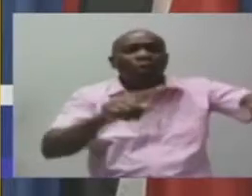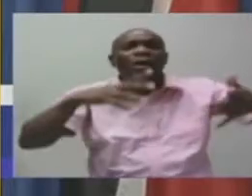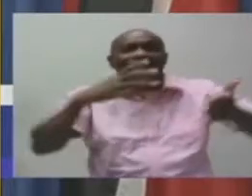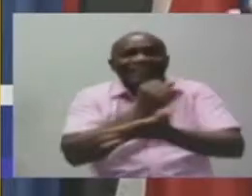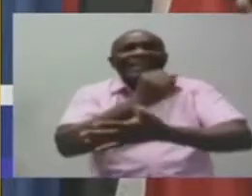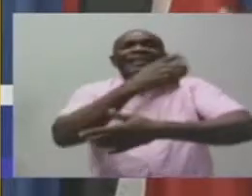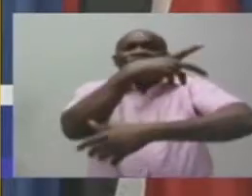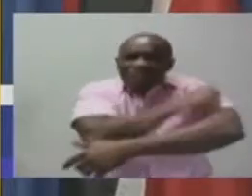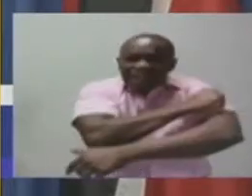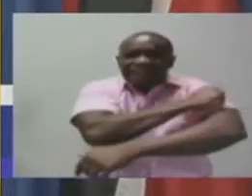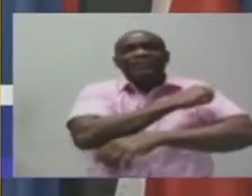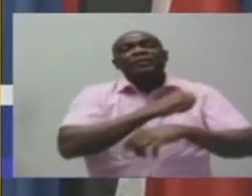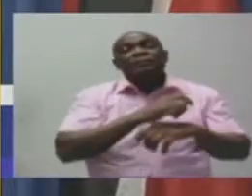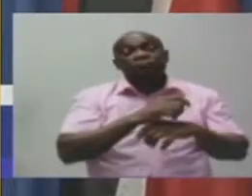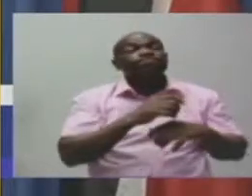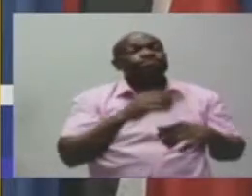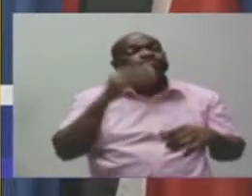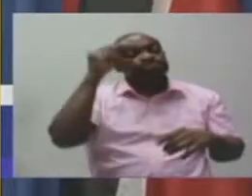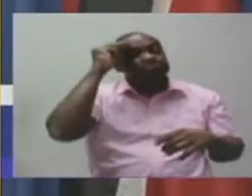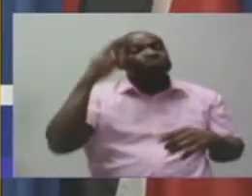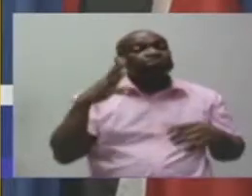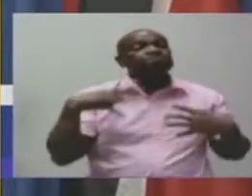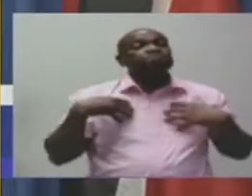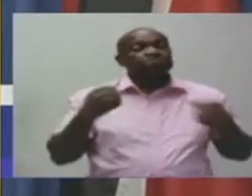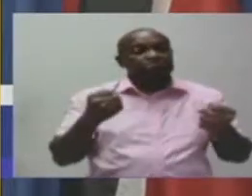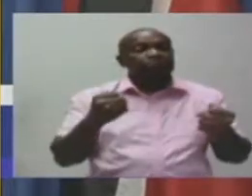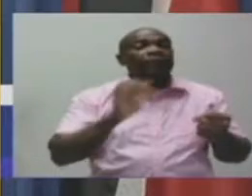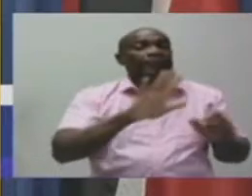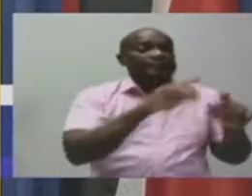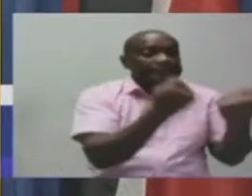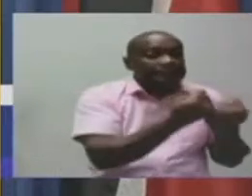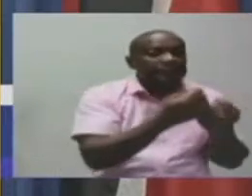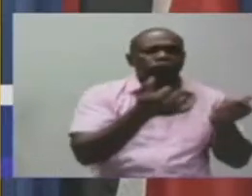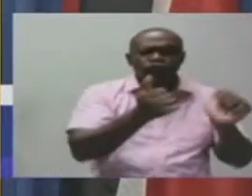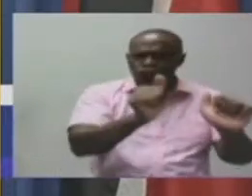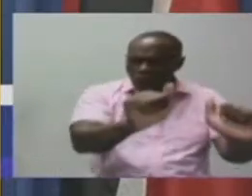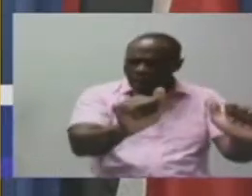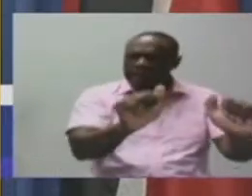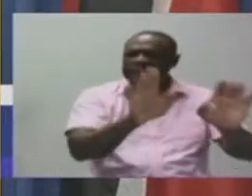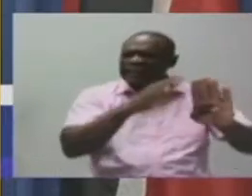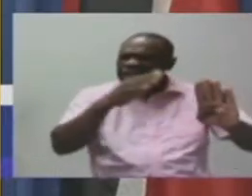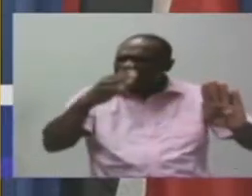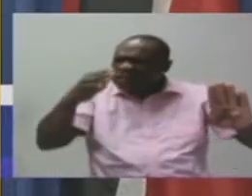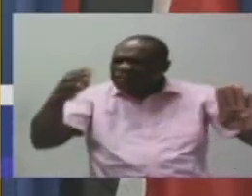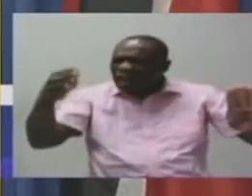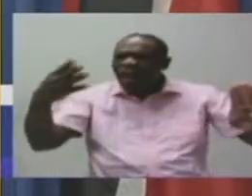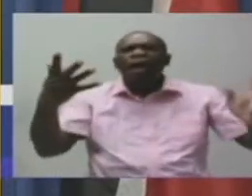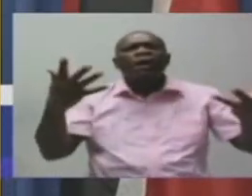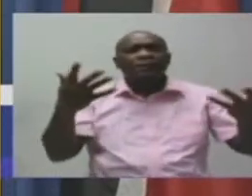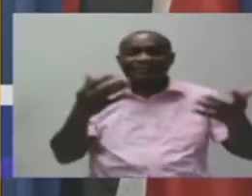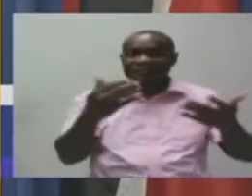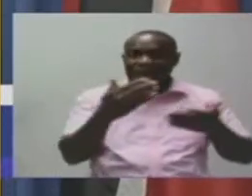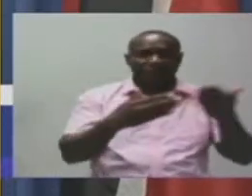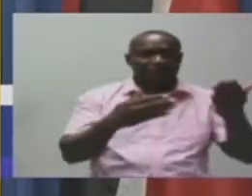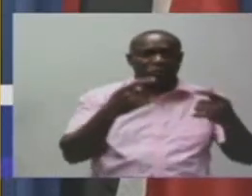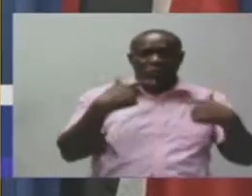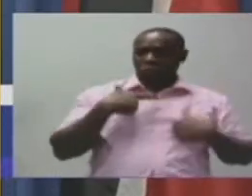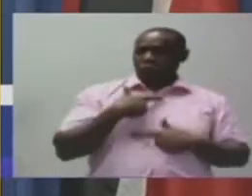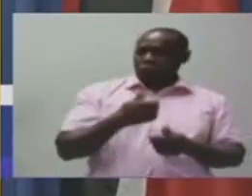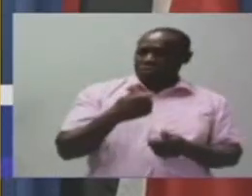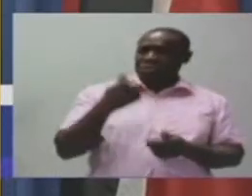of Health and his team, they've been doing different things, some of them quite innovative. Some people are